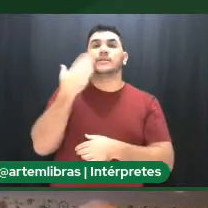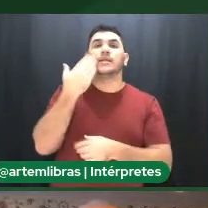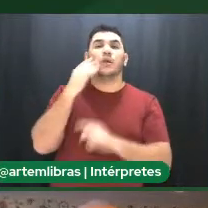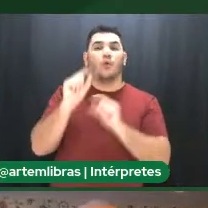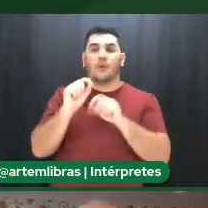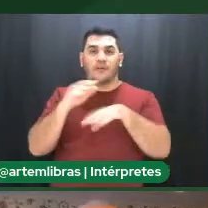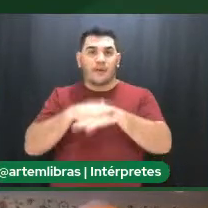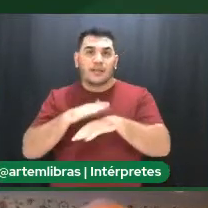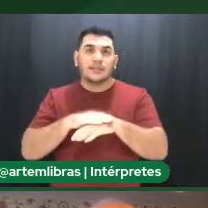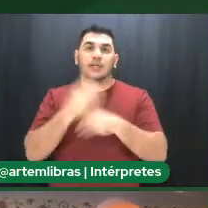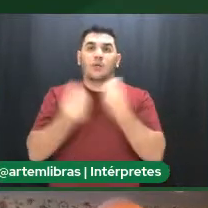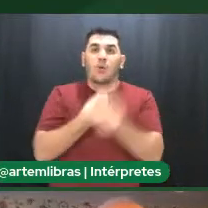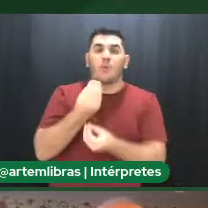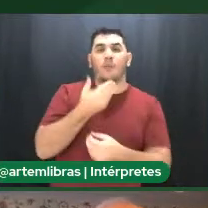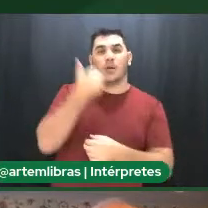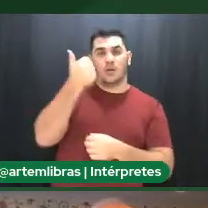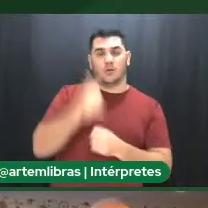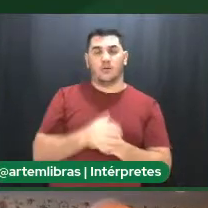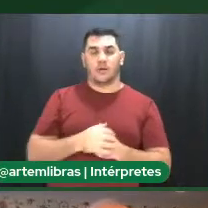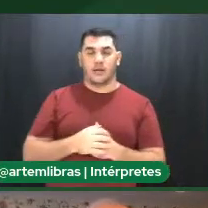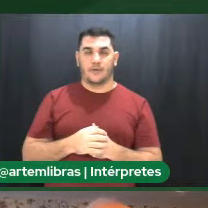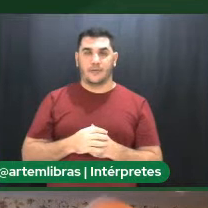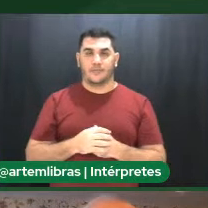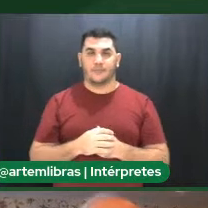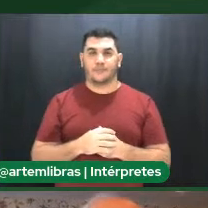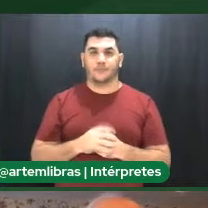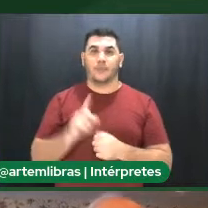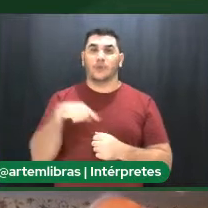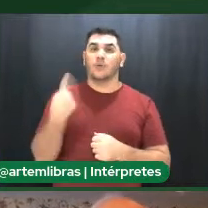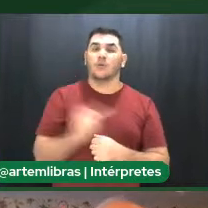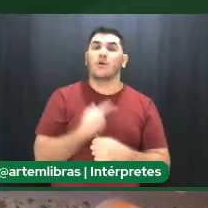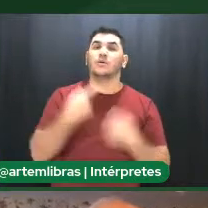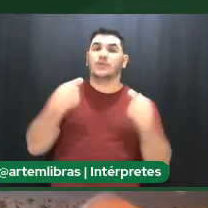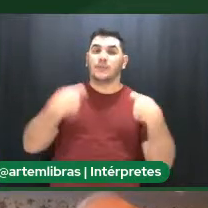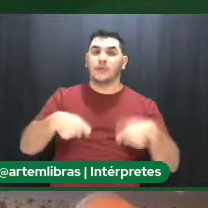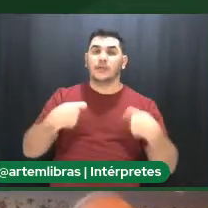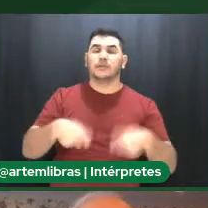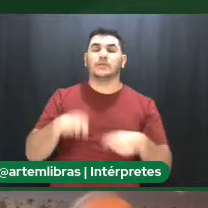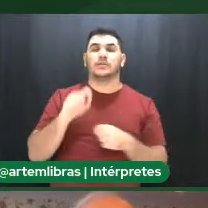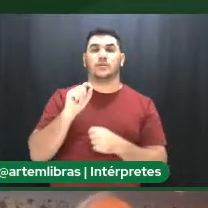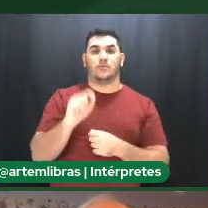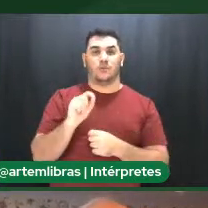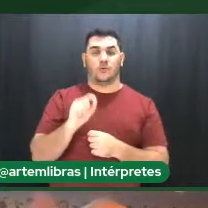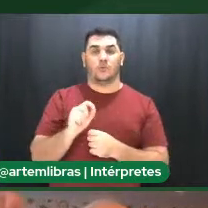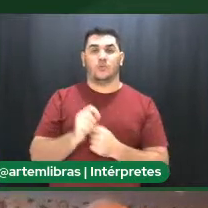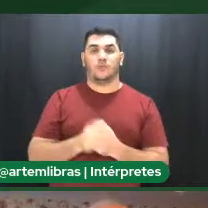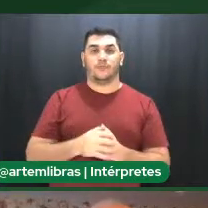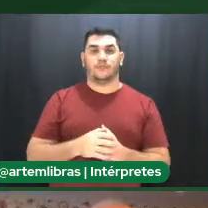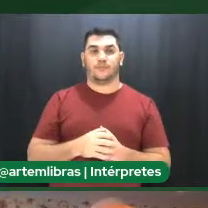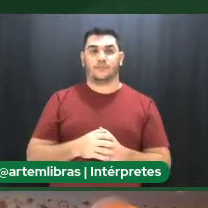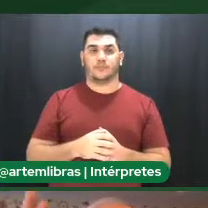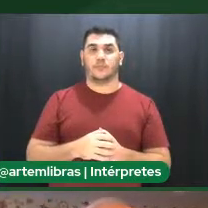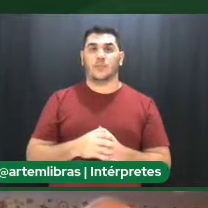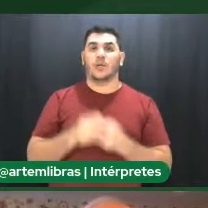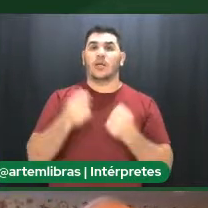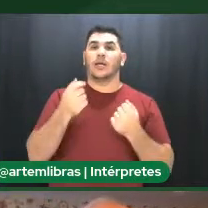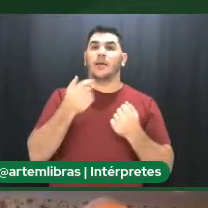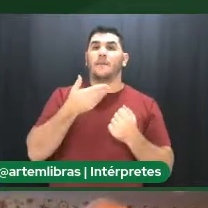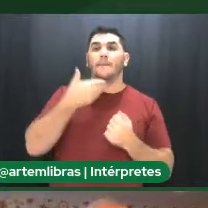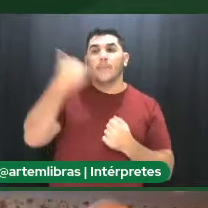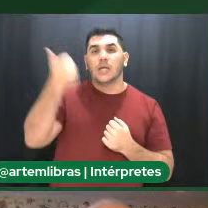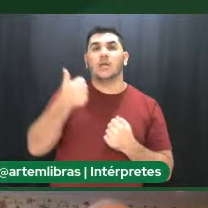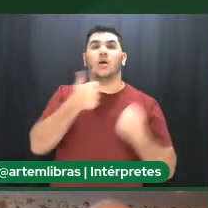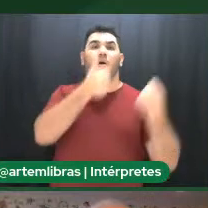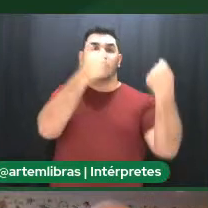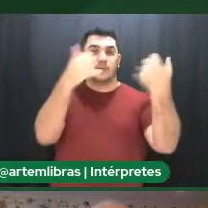local explanations versus global. Global meant to explain how the AI system, the neural net, the machine